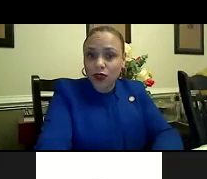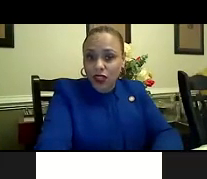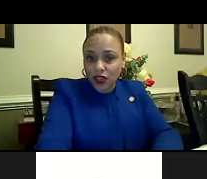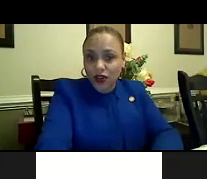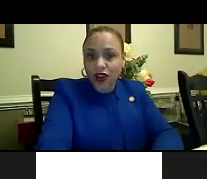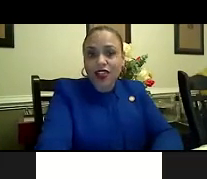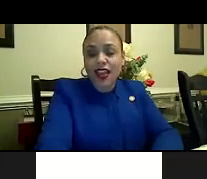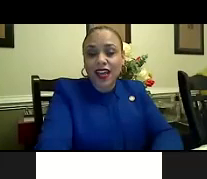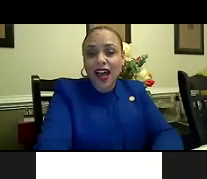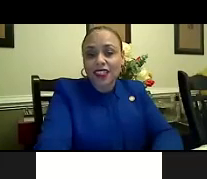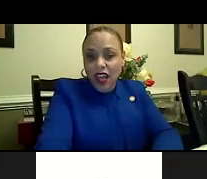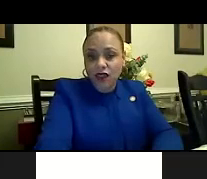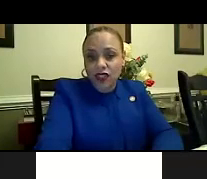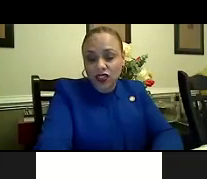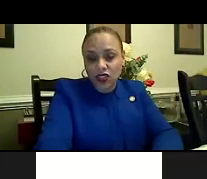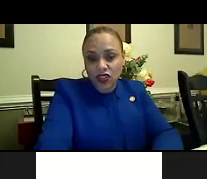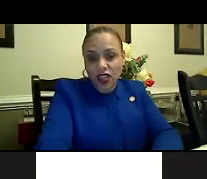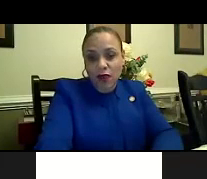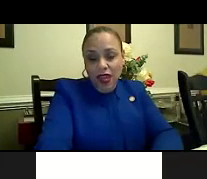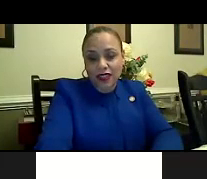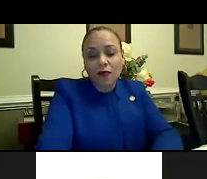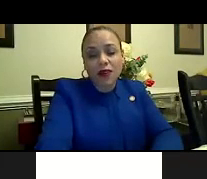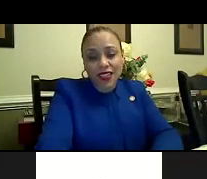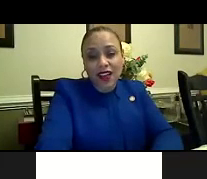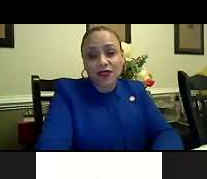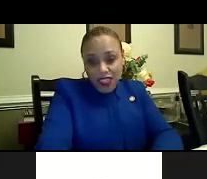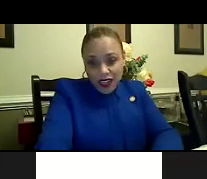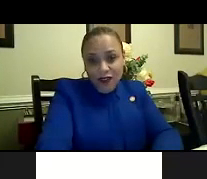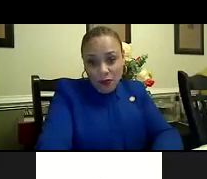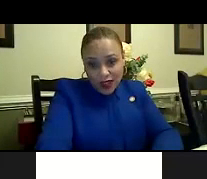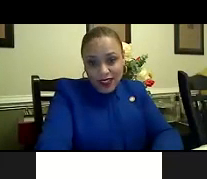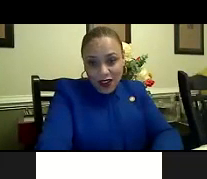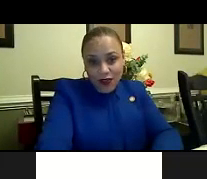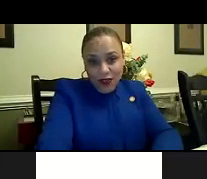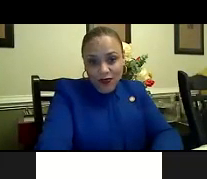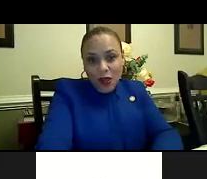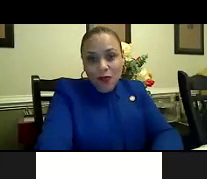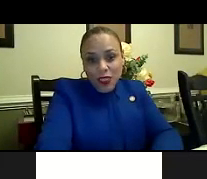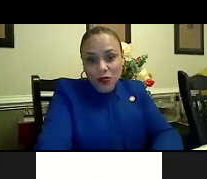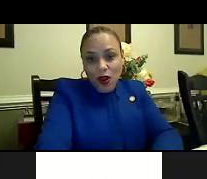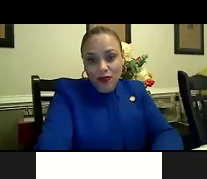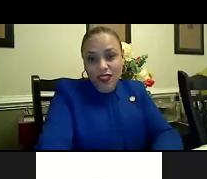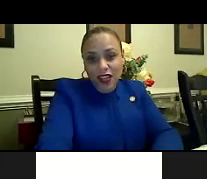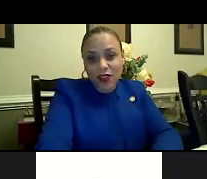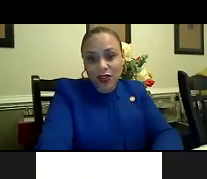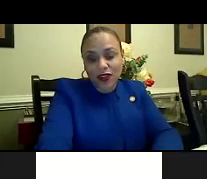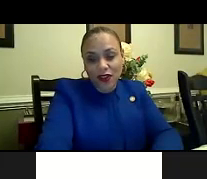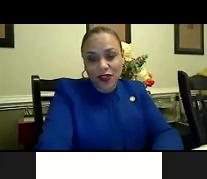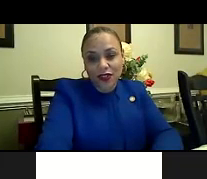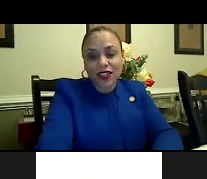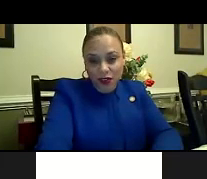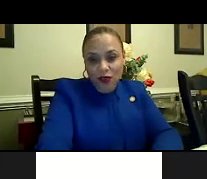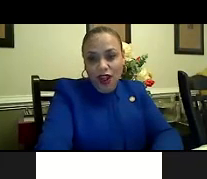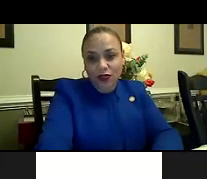in particular, that guides every decision he makes, because I've seen it for myself. Please welcome the 73rd